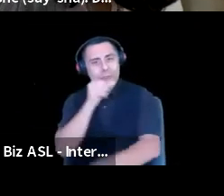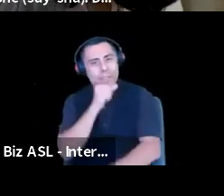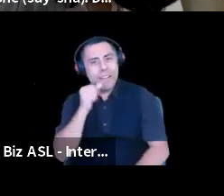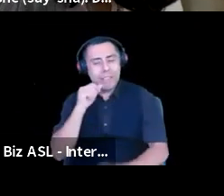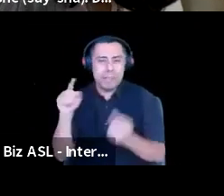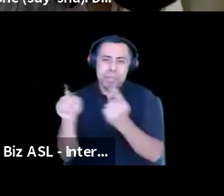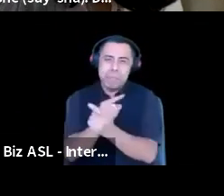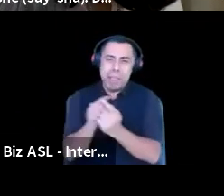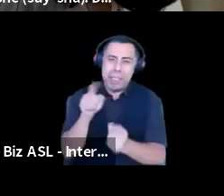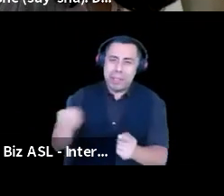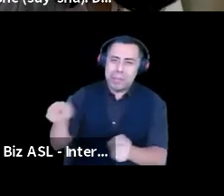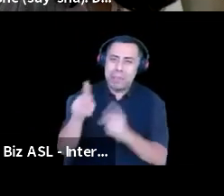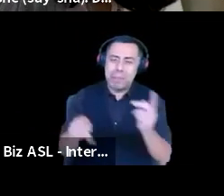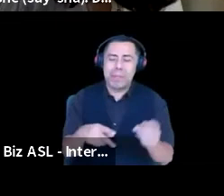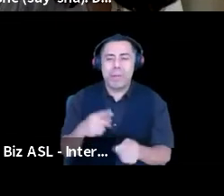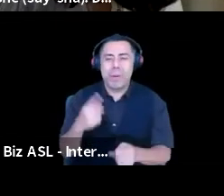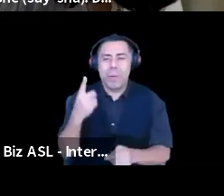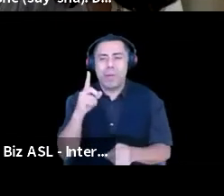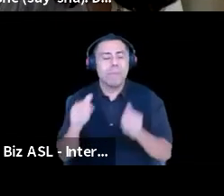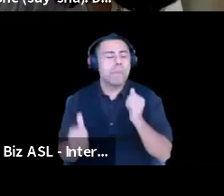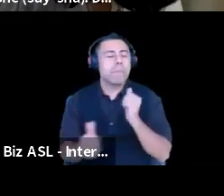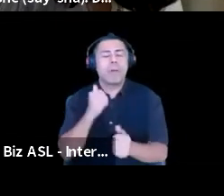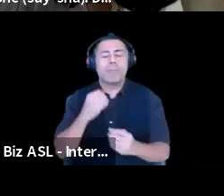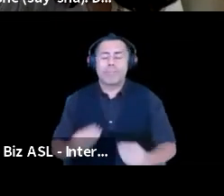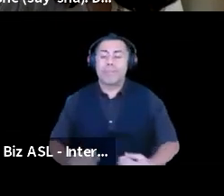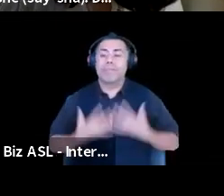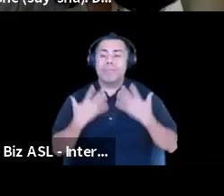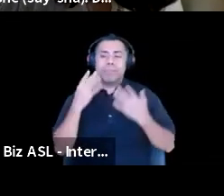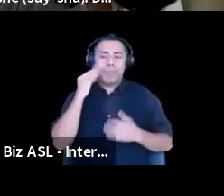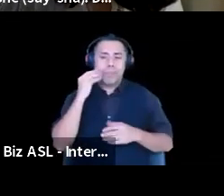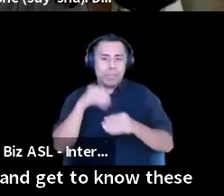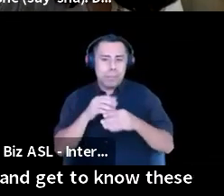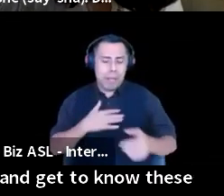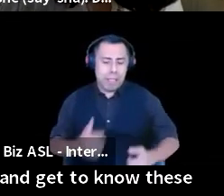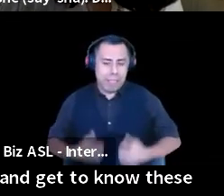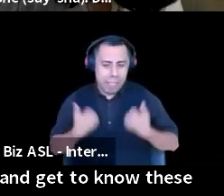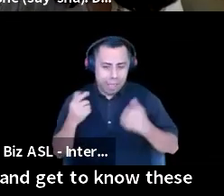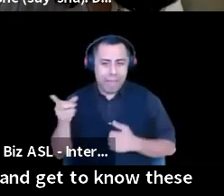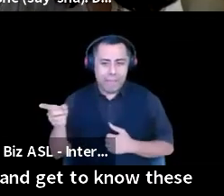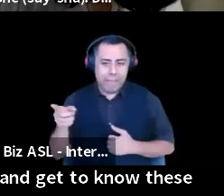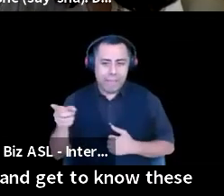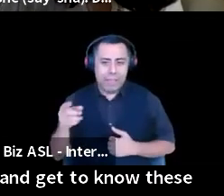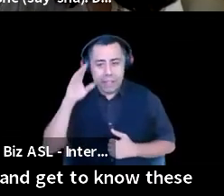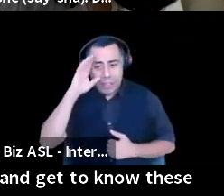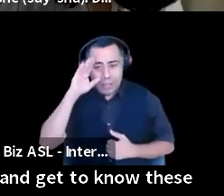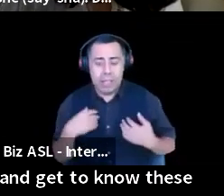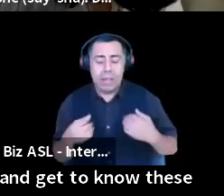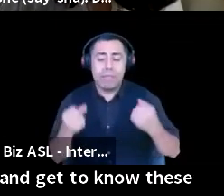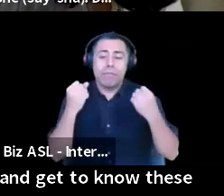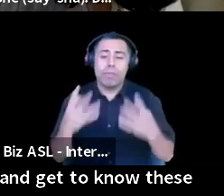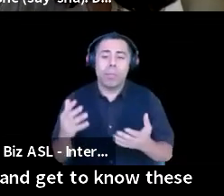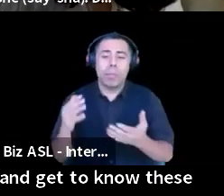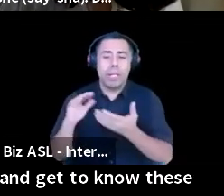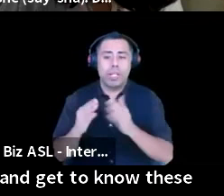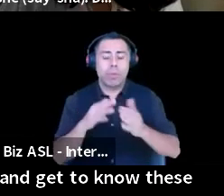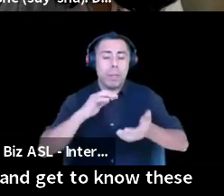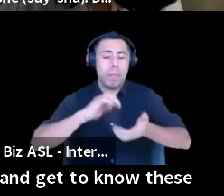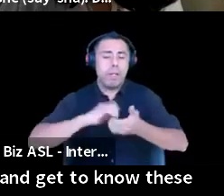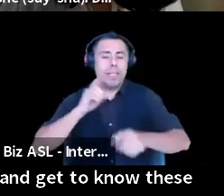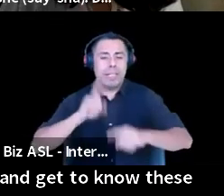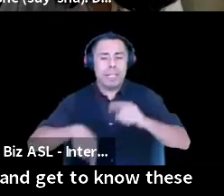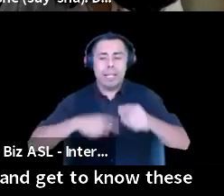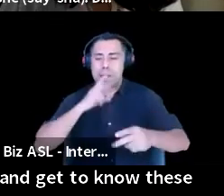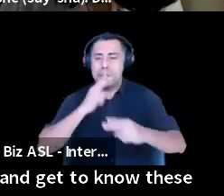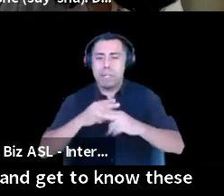was one of the most fulfilling experiences of my life. We had so many community partners, I can't mention them all, but for sure I want to mention Dr.